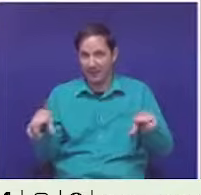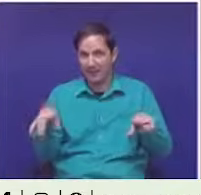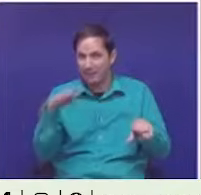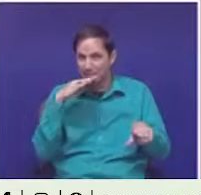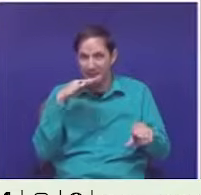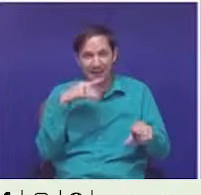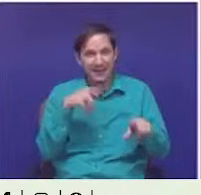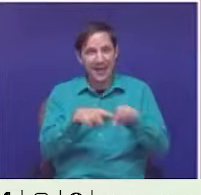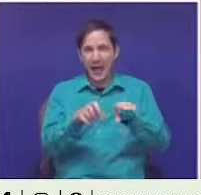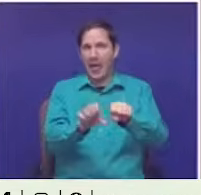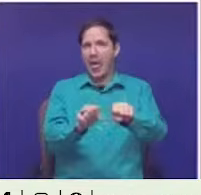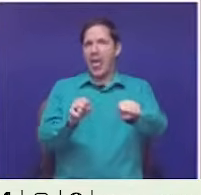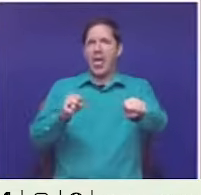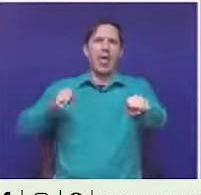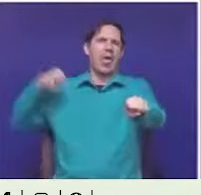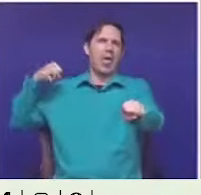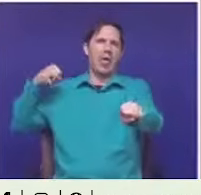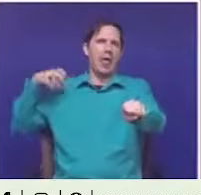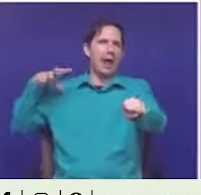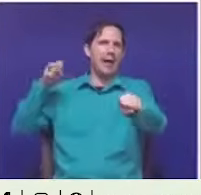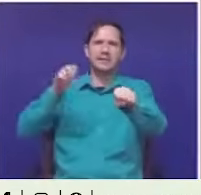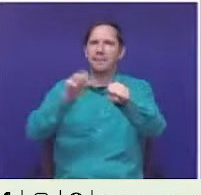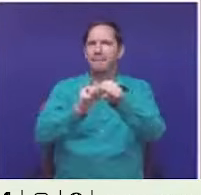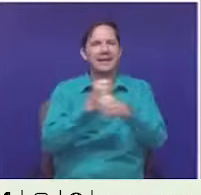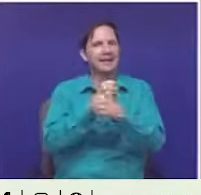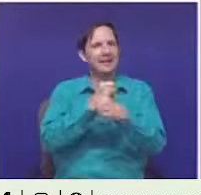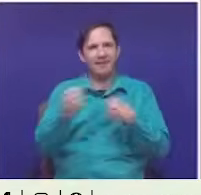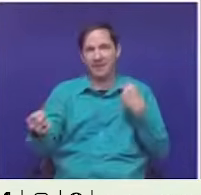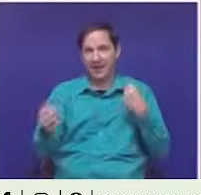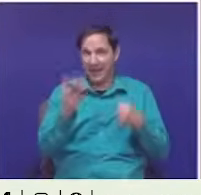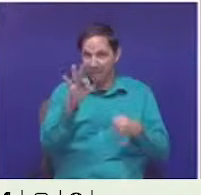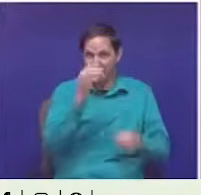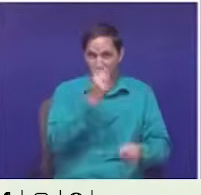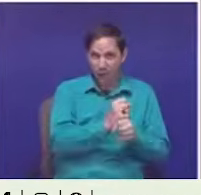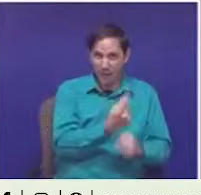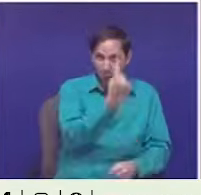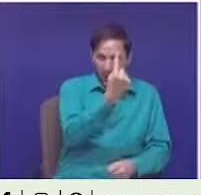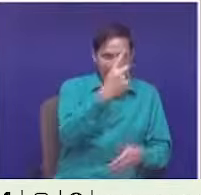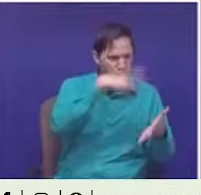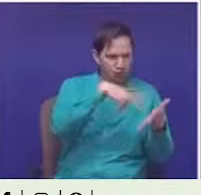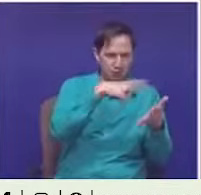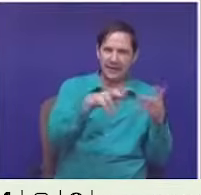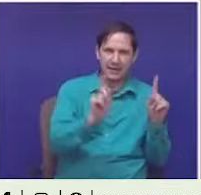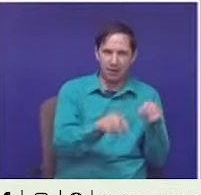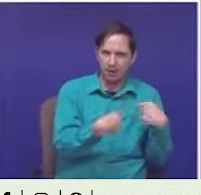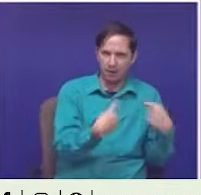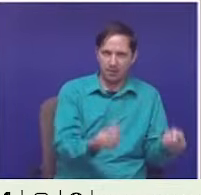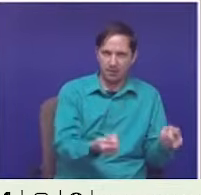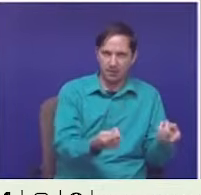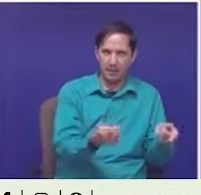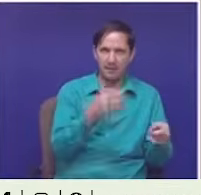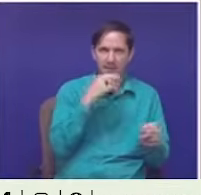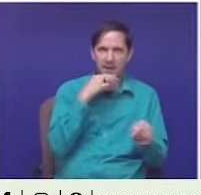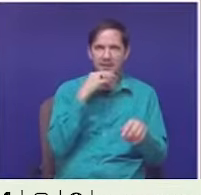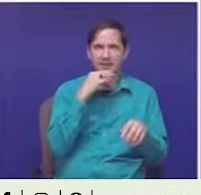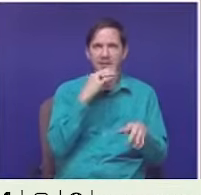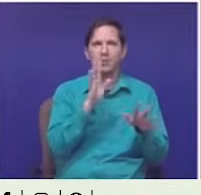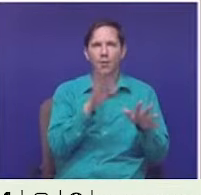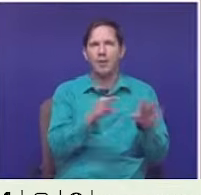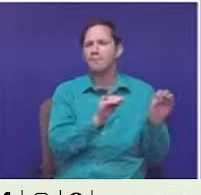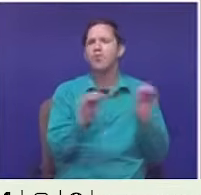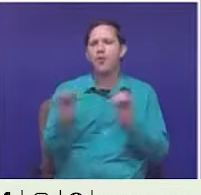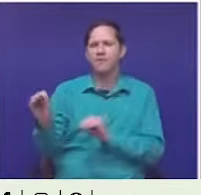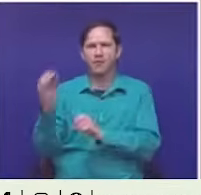ever catch up. If a child can't read at grade 1 level in grade 1, they'll eventually progress to grade